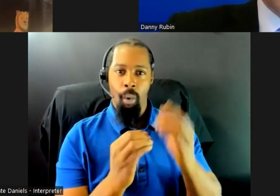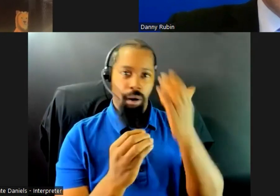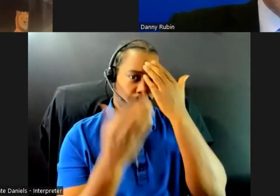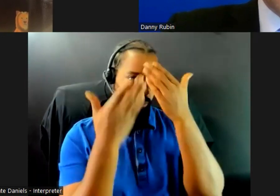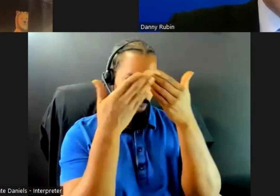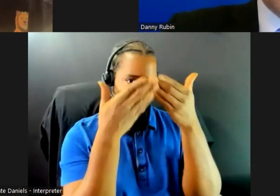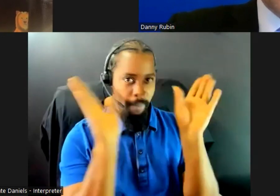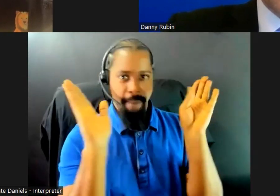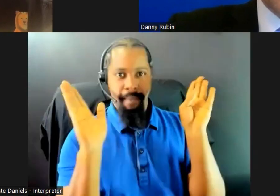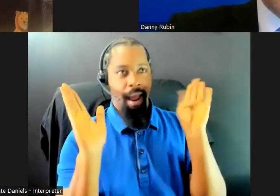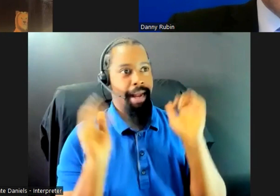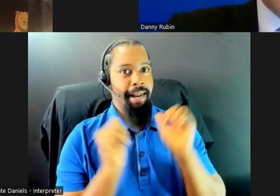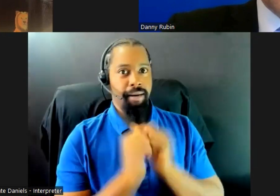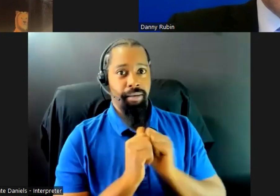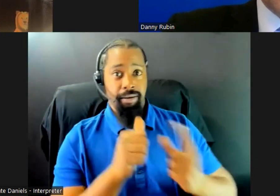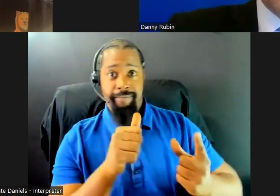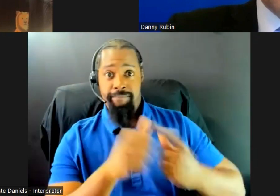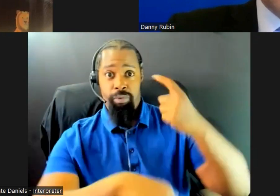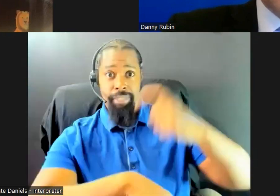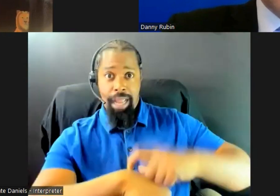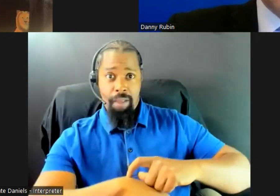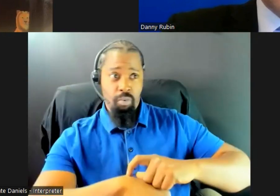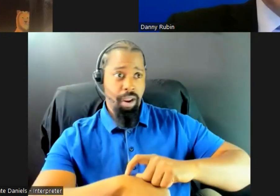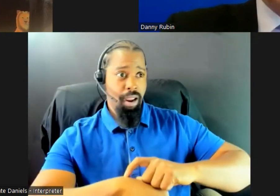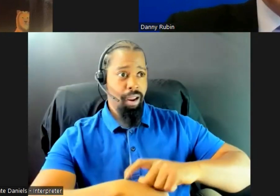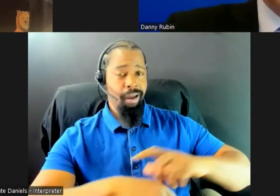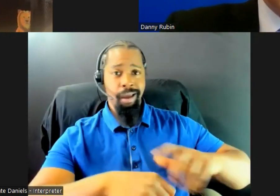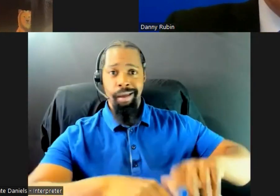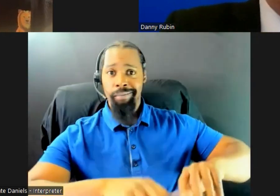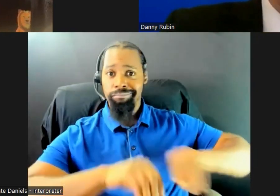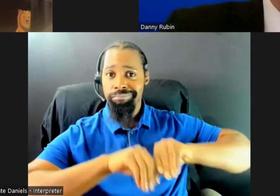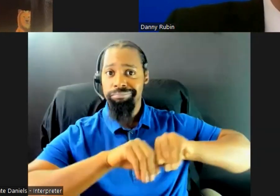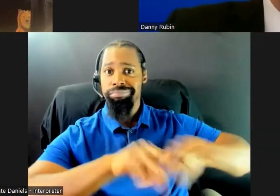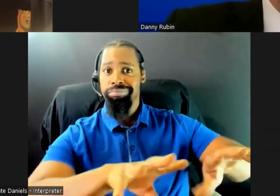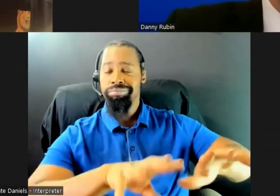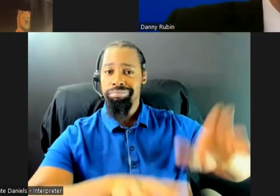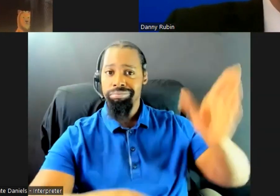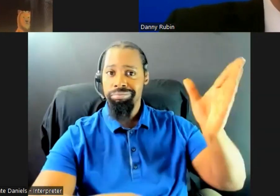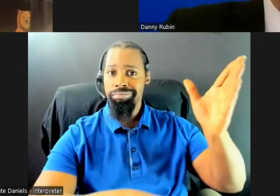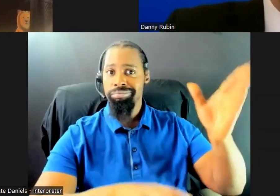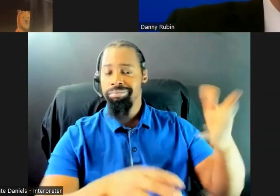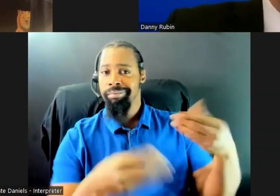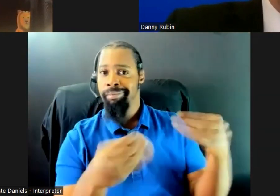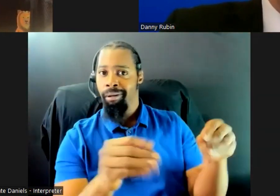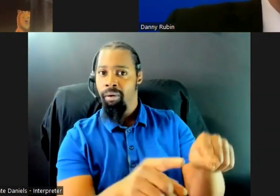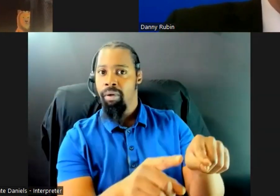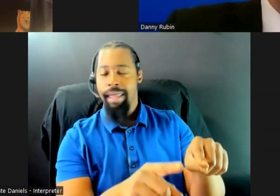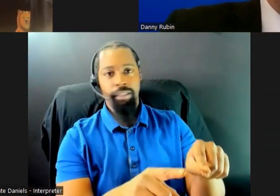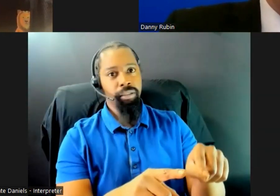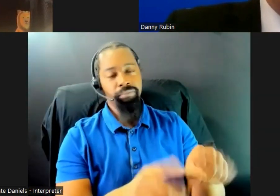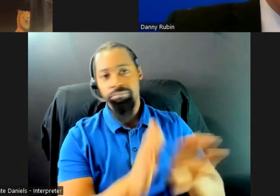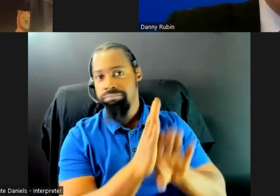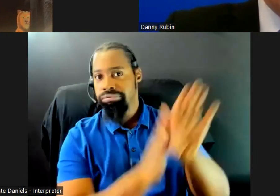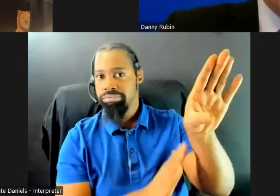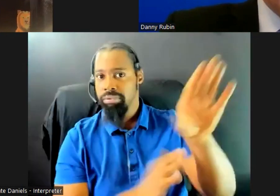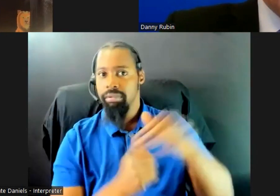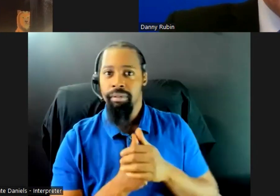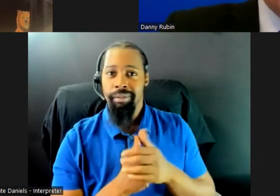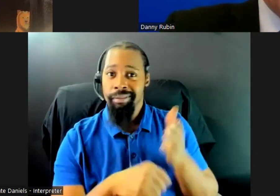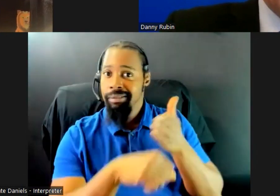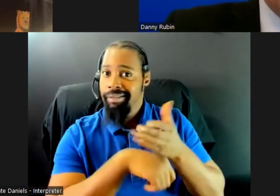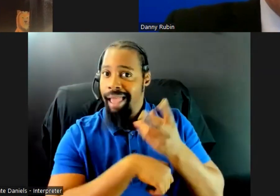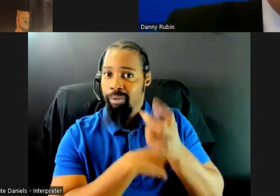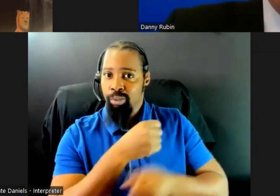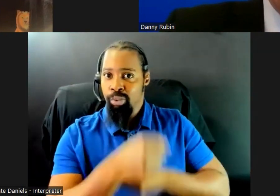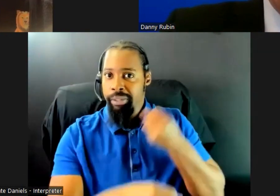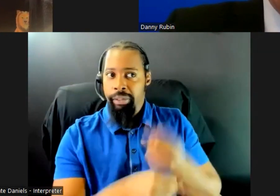the first season that we presented. In 2 years, we were selling in over